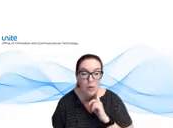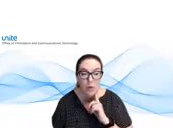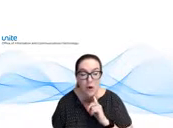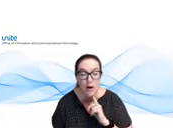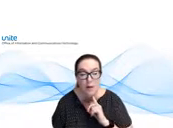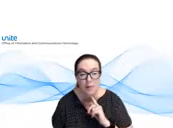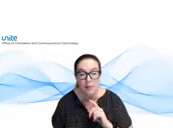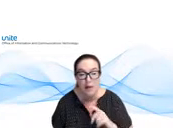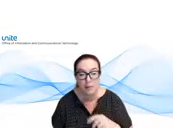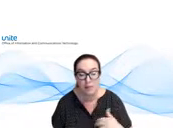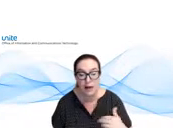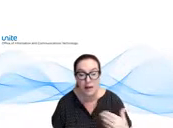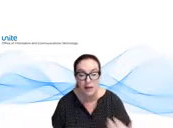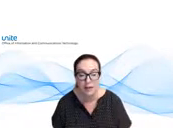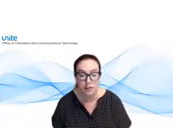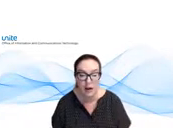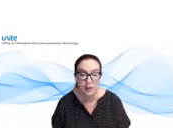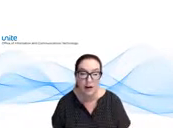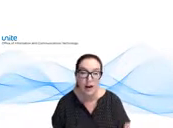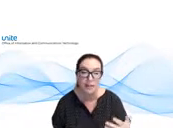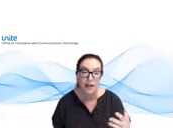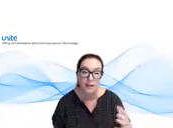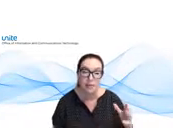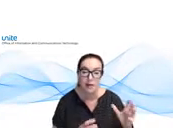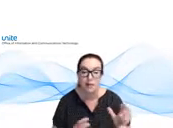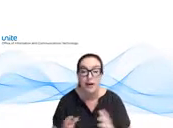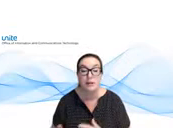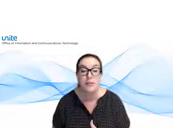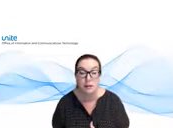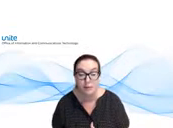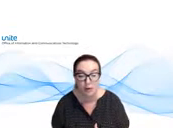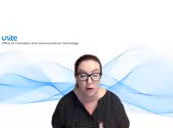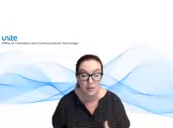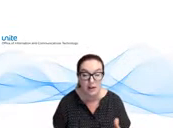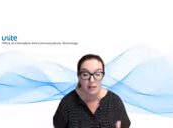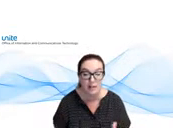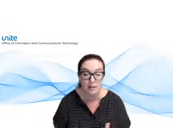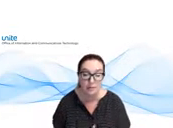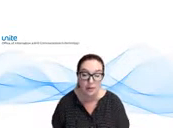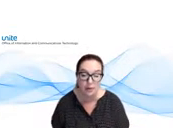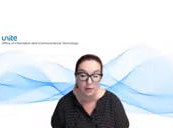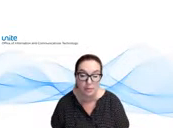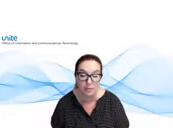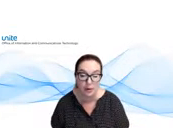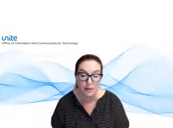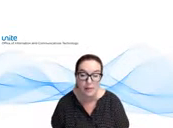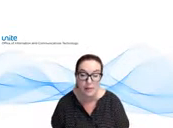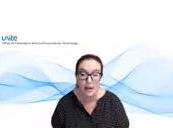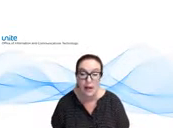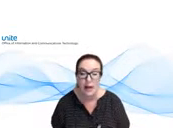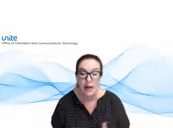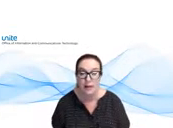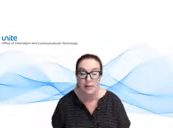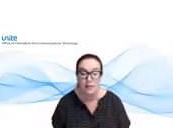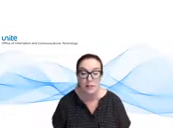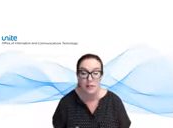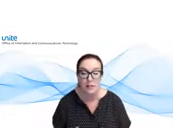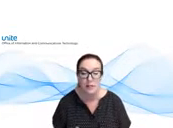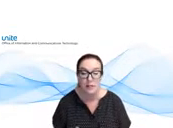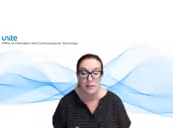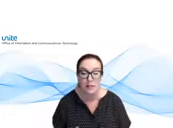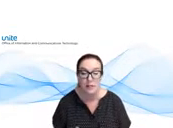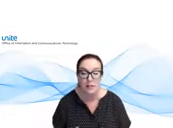elements, or provide an extra help layer. And that profile follows them across every step of the recruitment process and